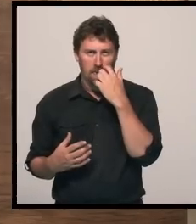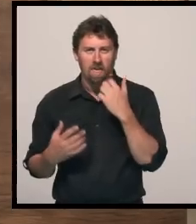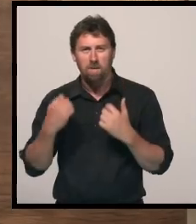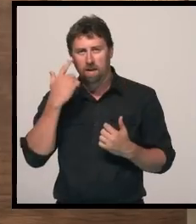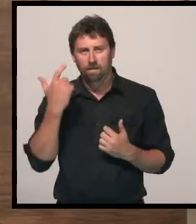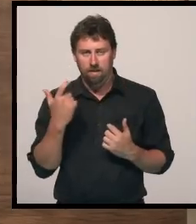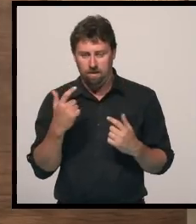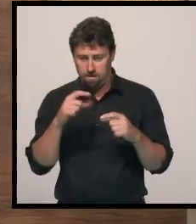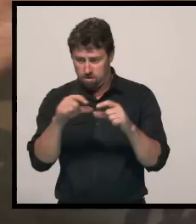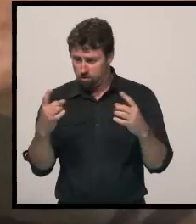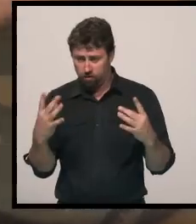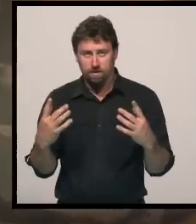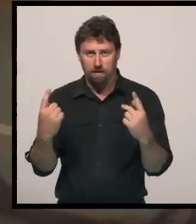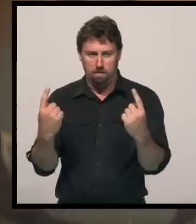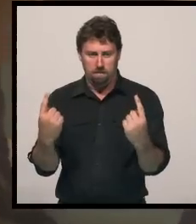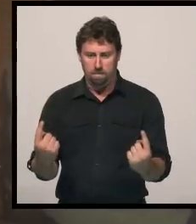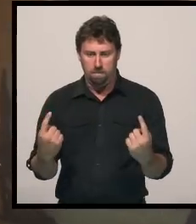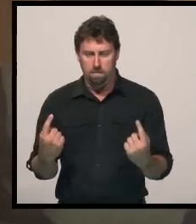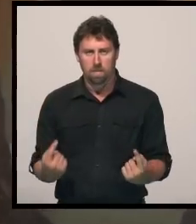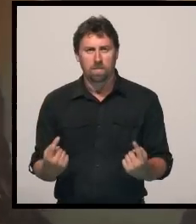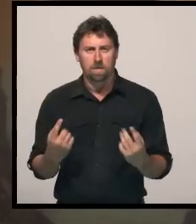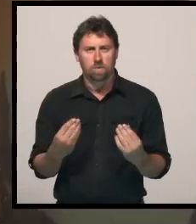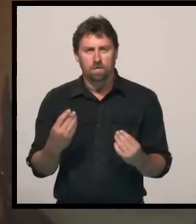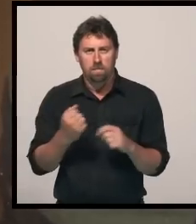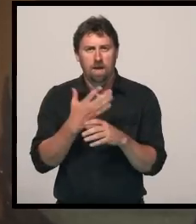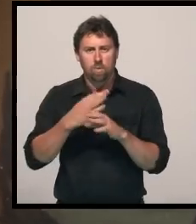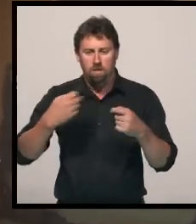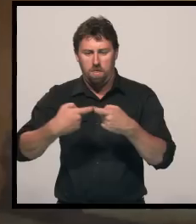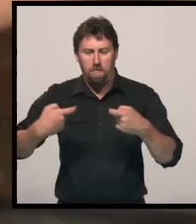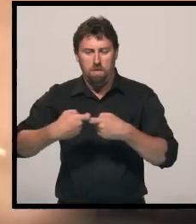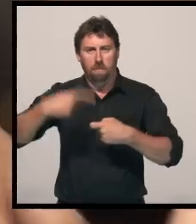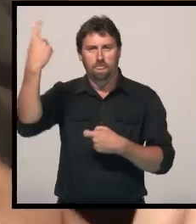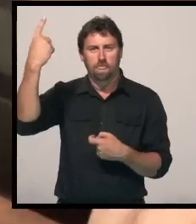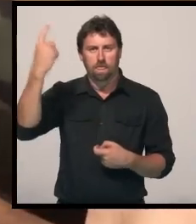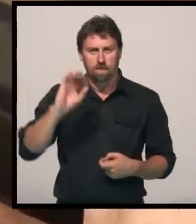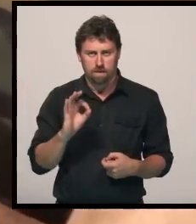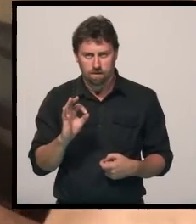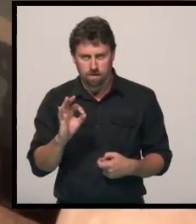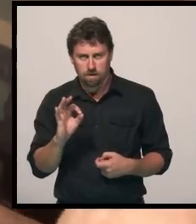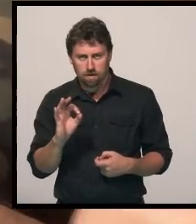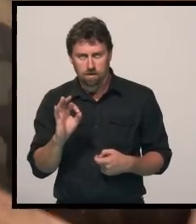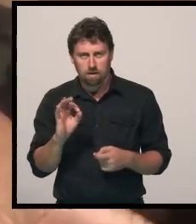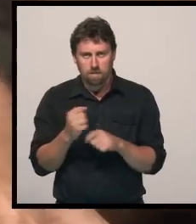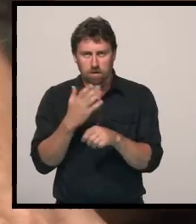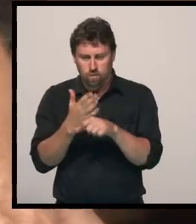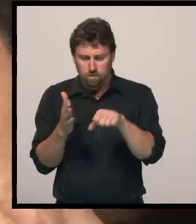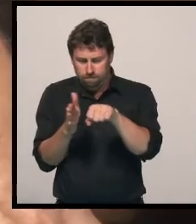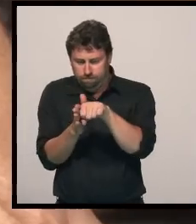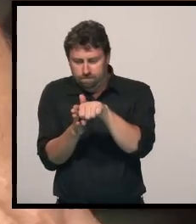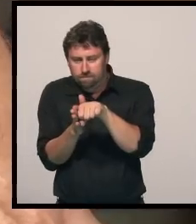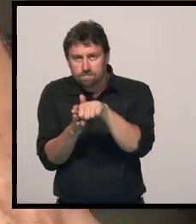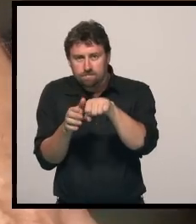push your dogs down, making sure that the band is on the wood and not rolling over on the corners.